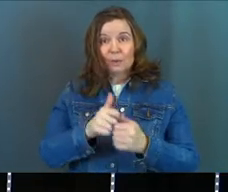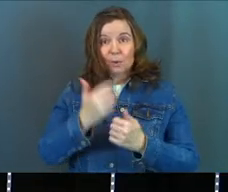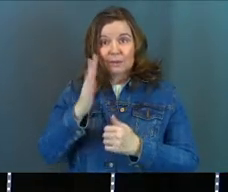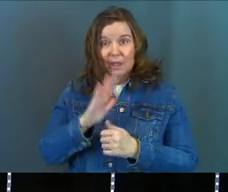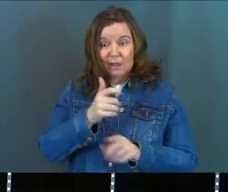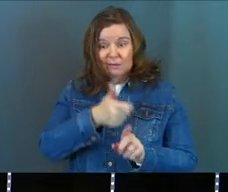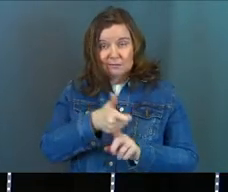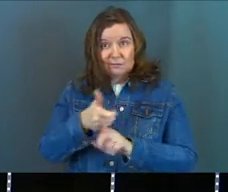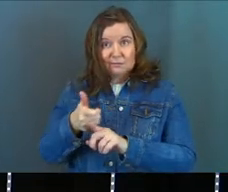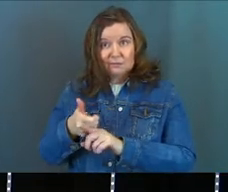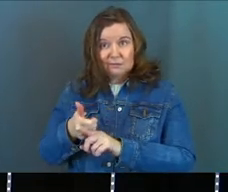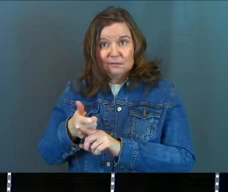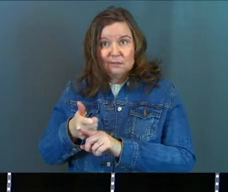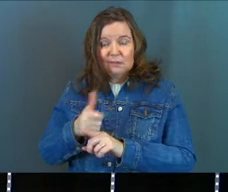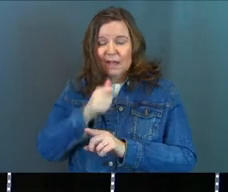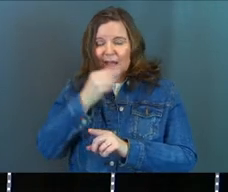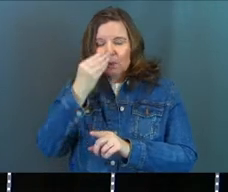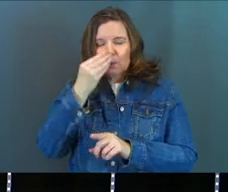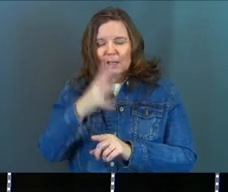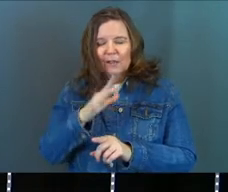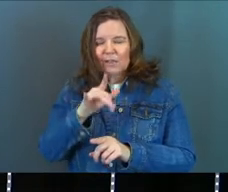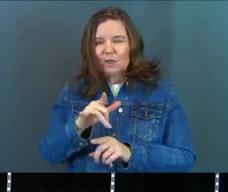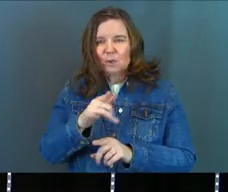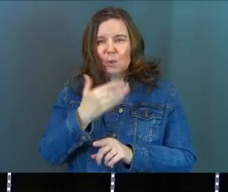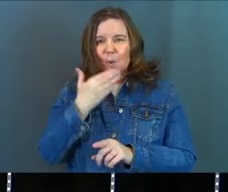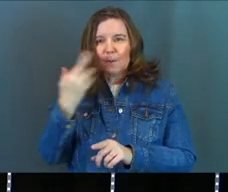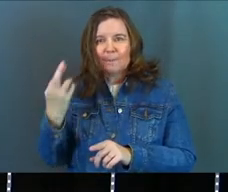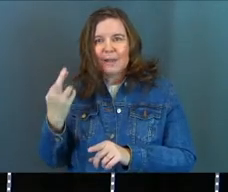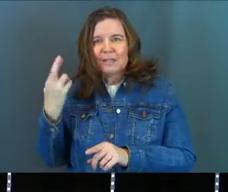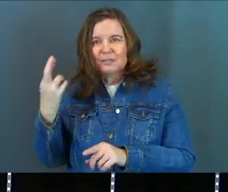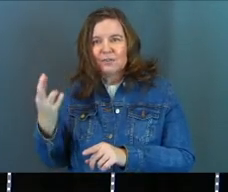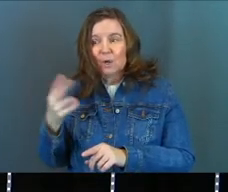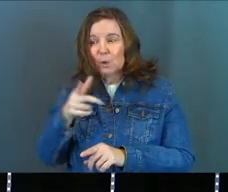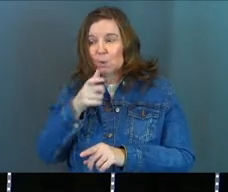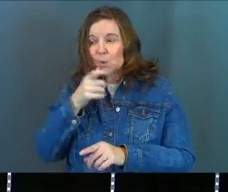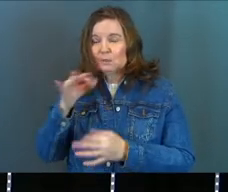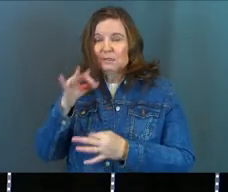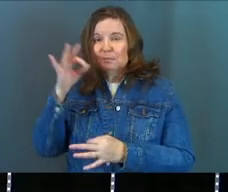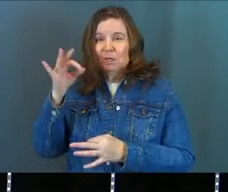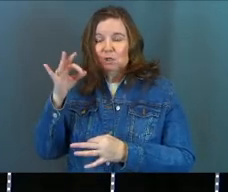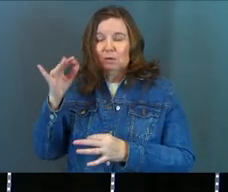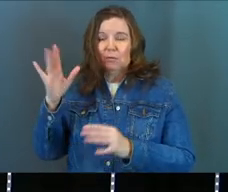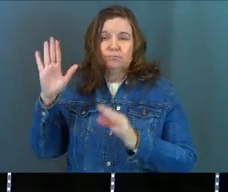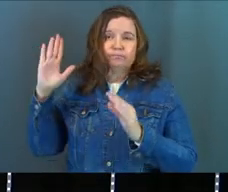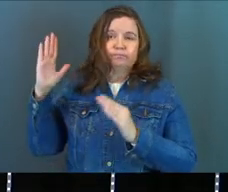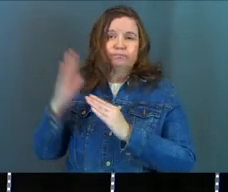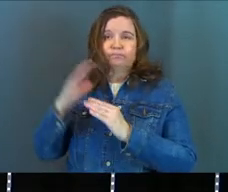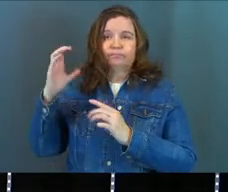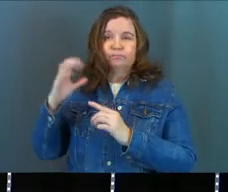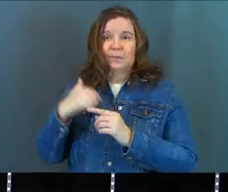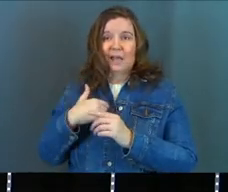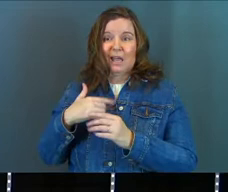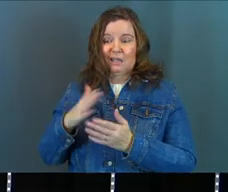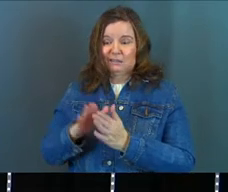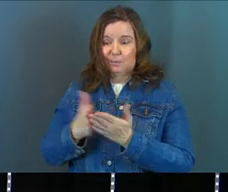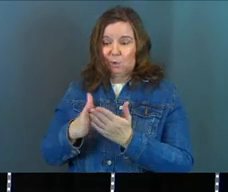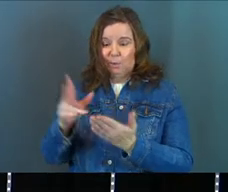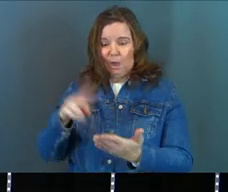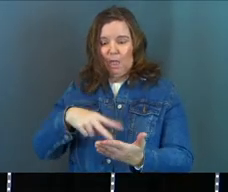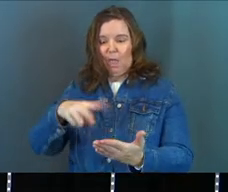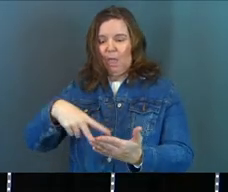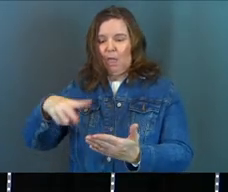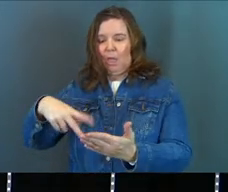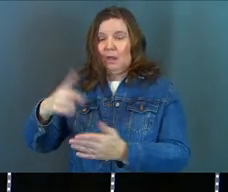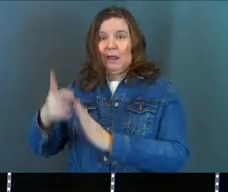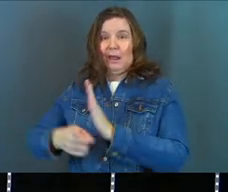with God, I don't care that your best friend, who's a spiritual rock star, has a stack of commentaries